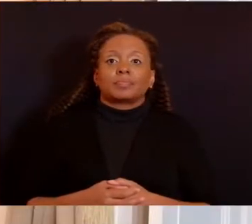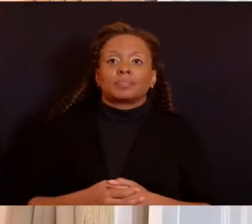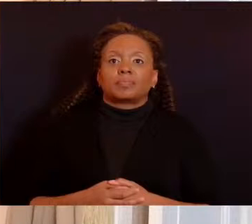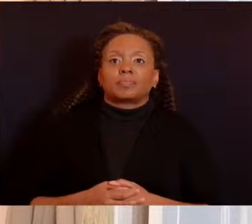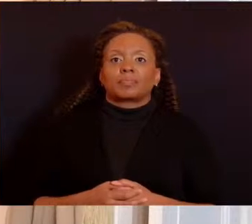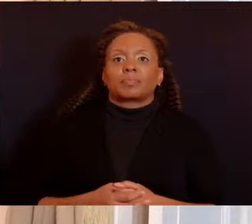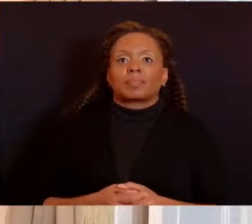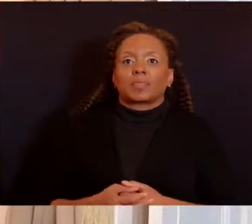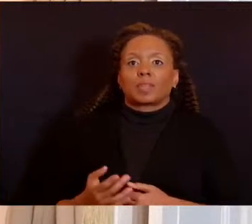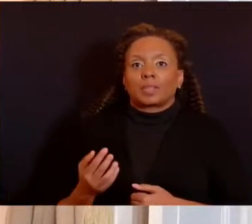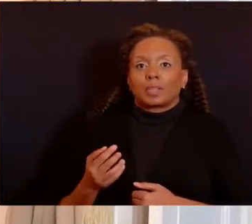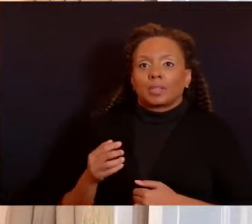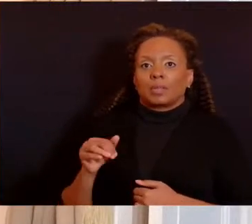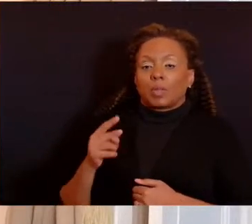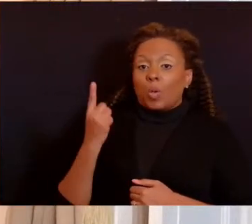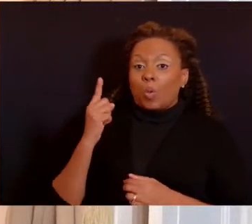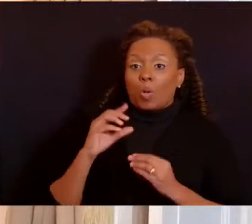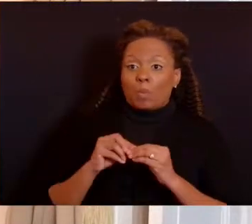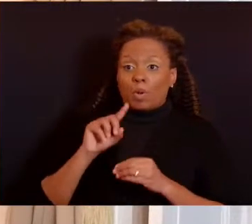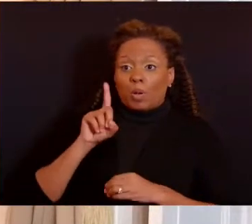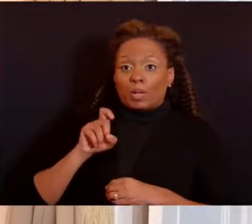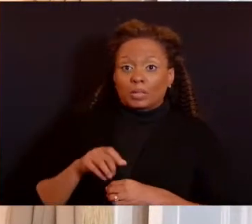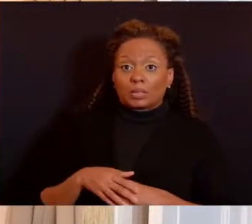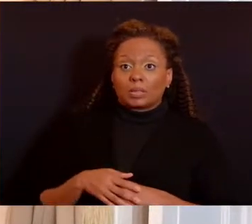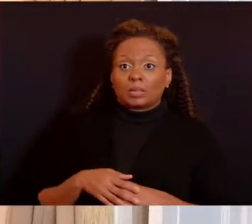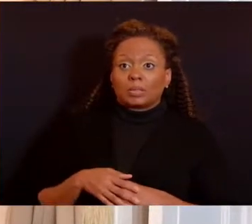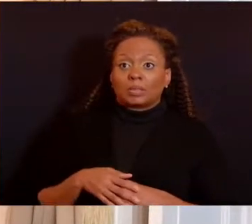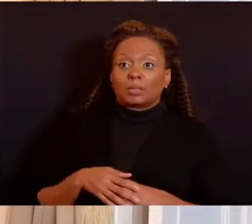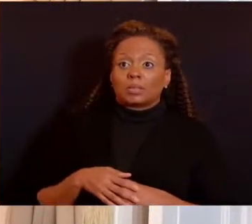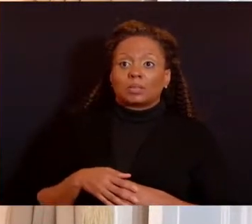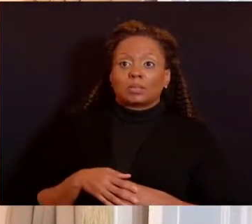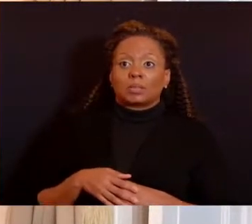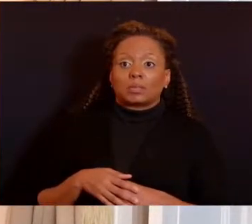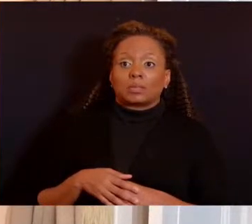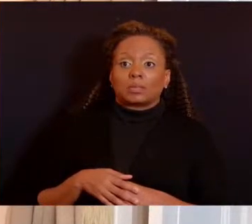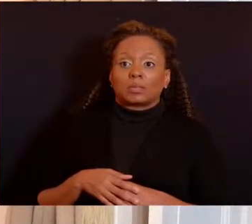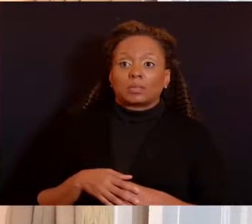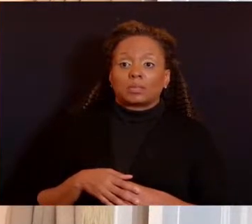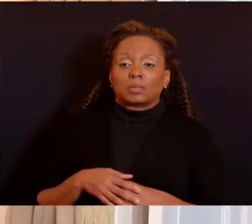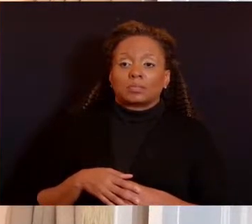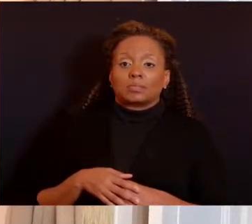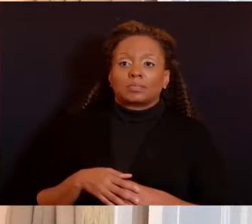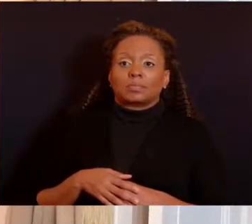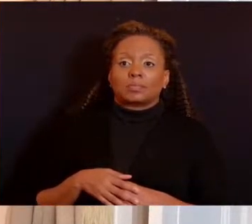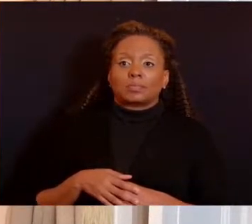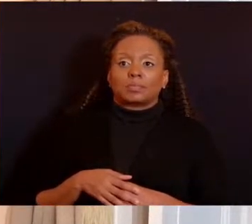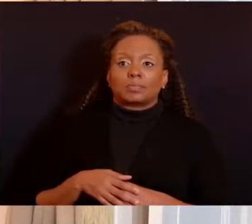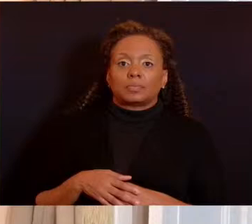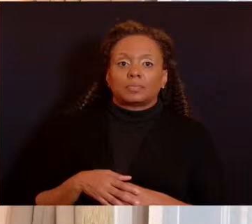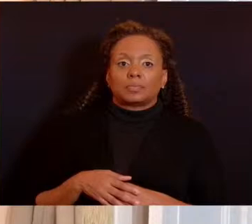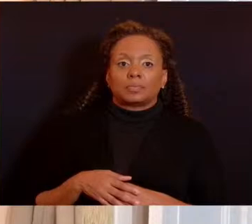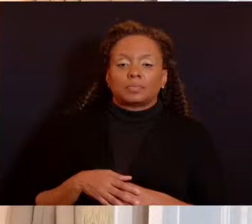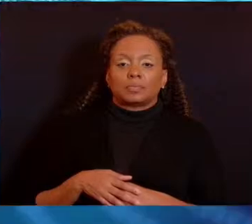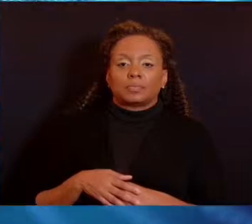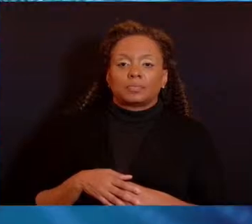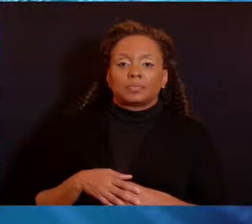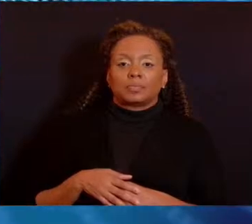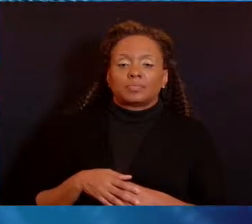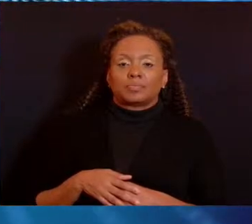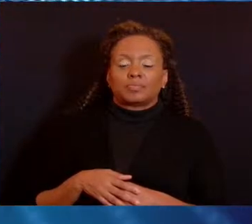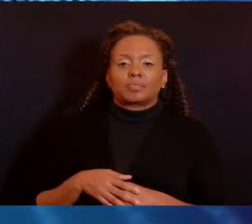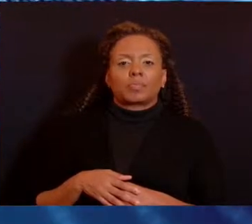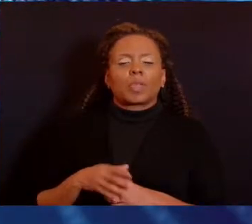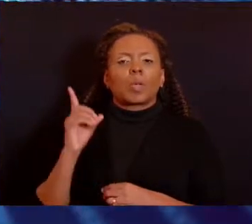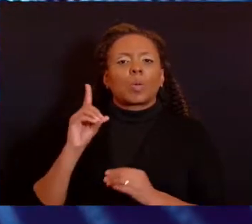Thank you. Somebody wanted to ask a question. I heard a voice. Who was it? Sorry, I just wanted to ask Mr. Best one quick question before